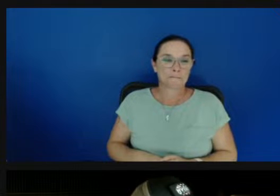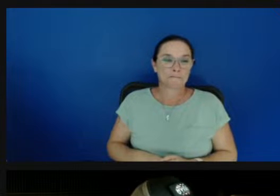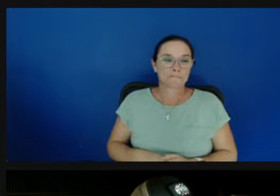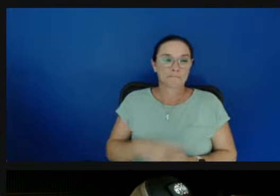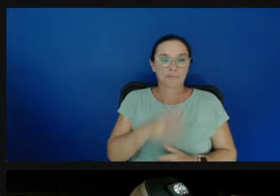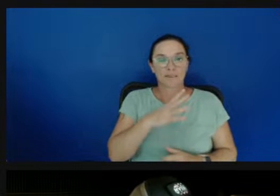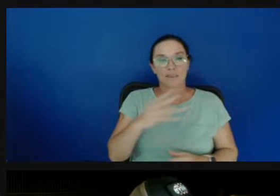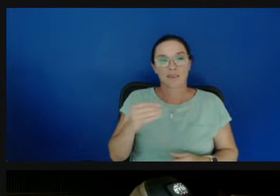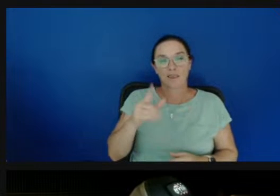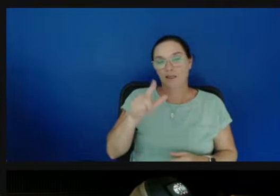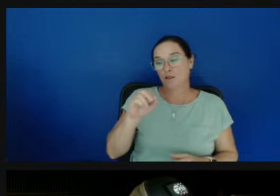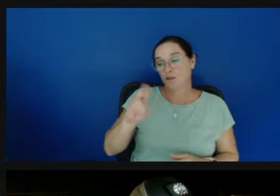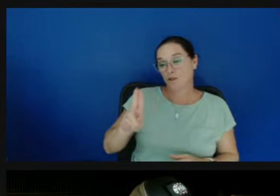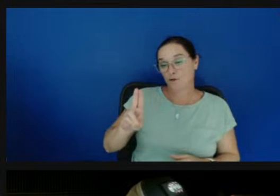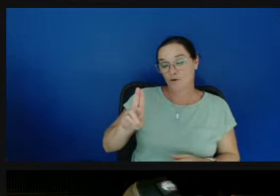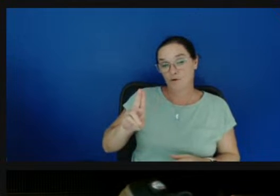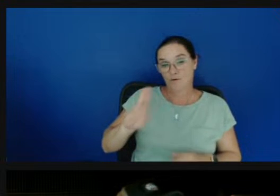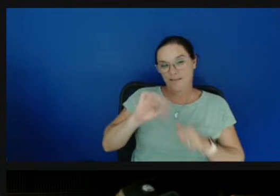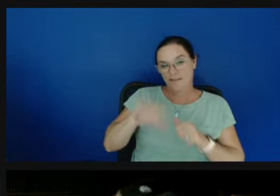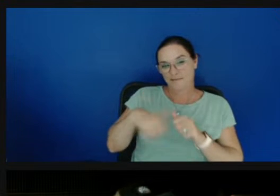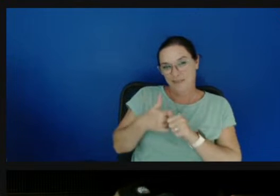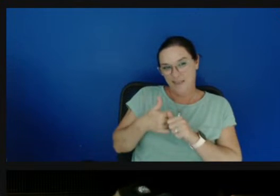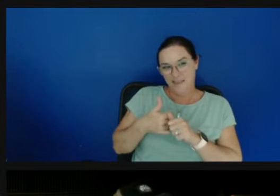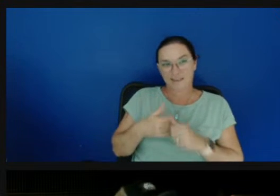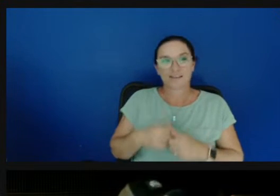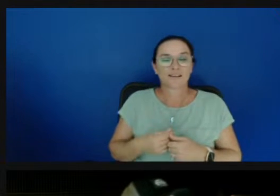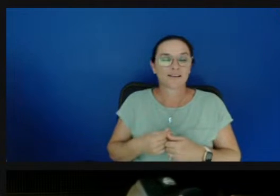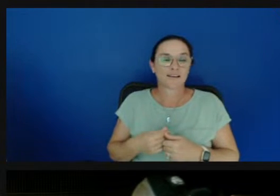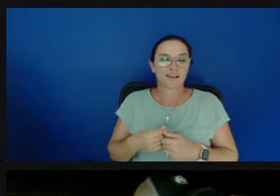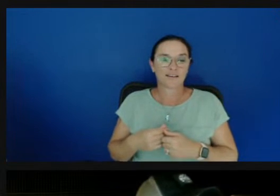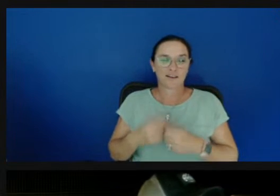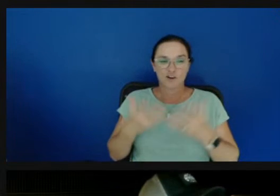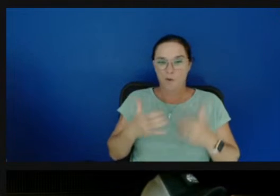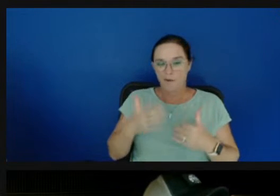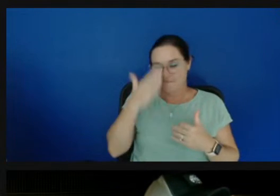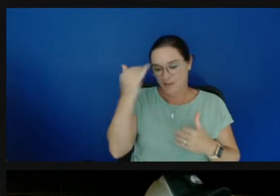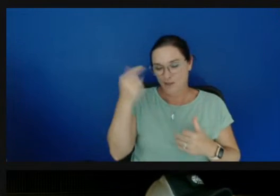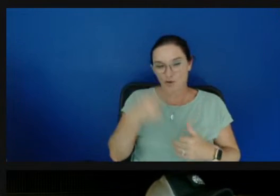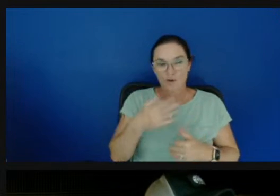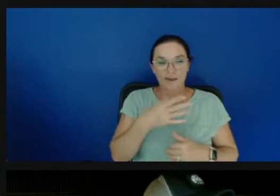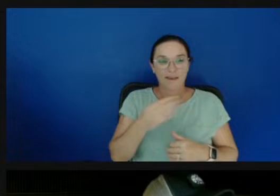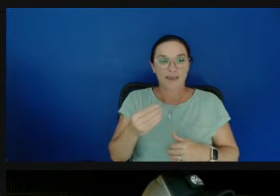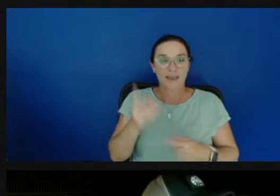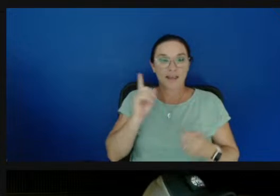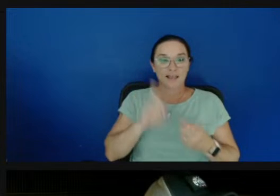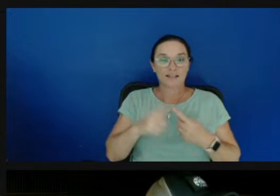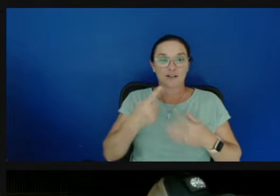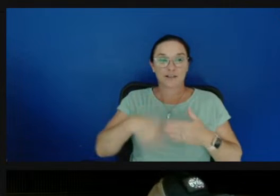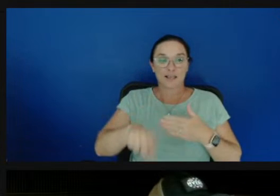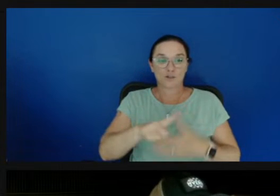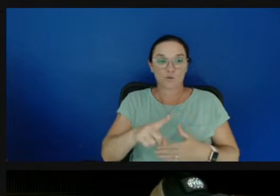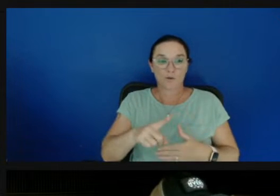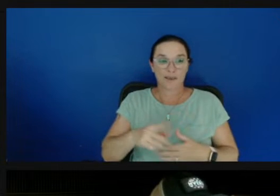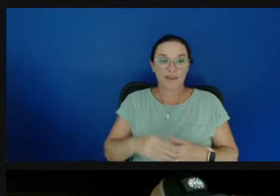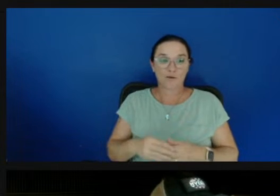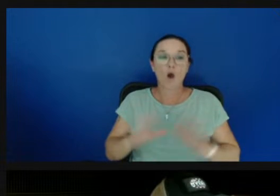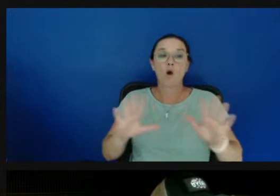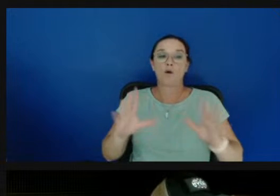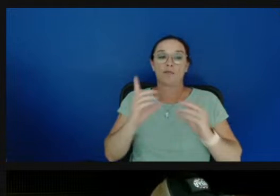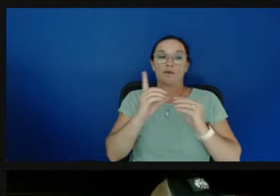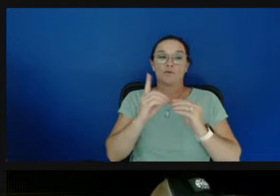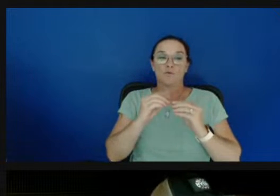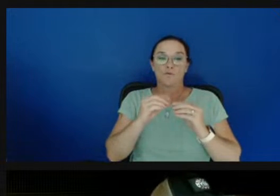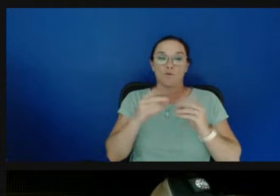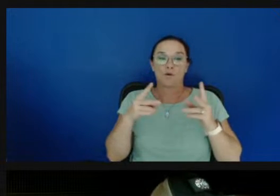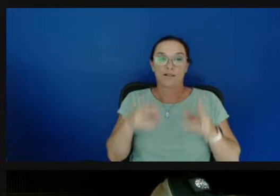yeah, Lou in the back end, we already mentioned, but not to be left out here. And until next week, actually, there was one more little clip of